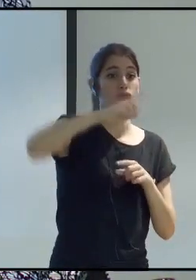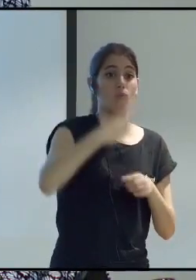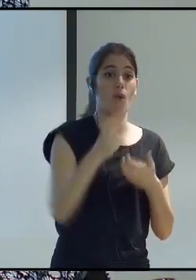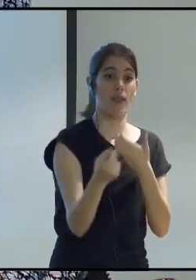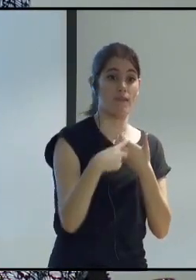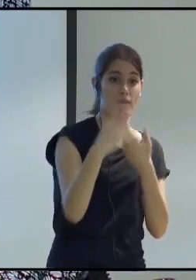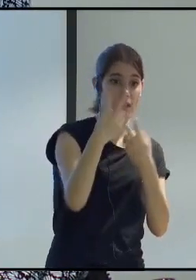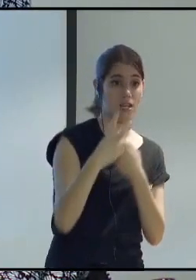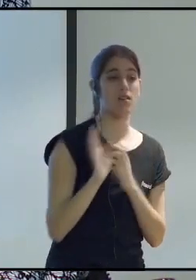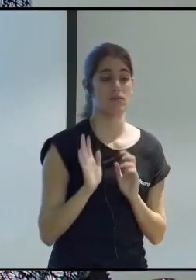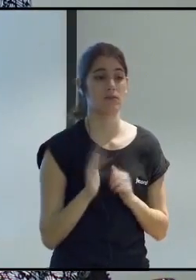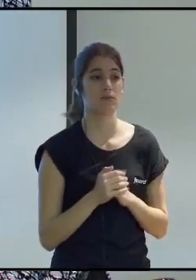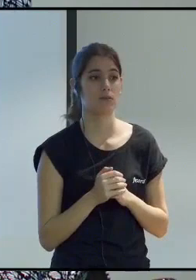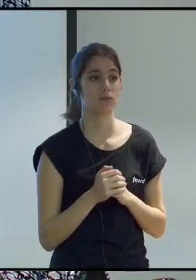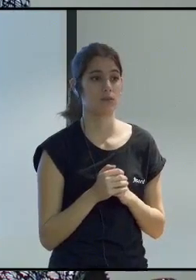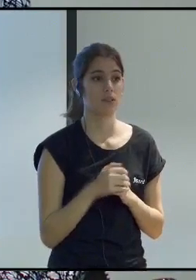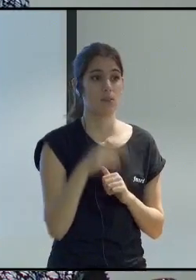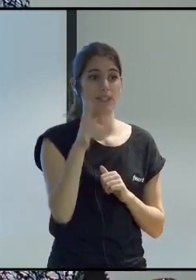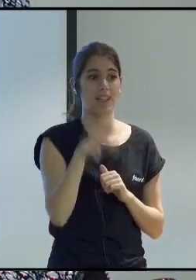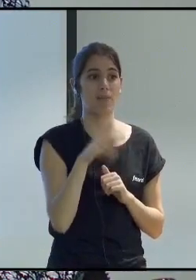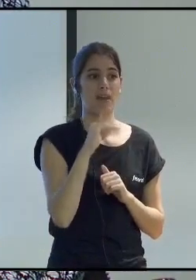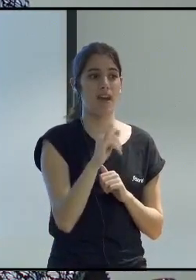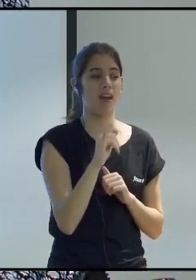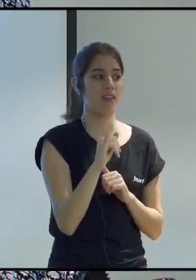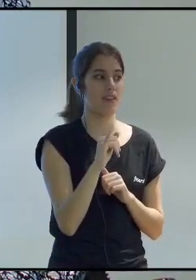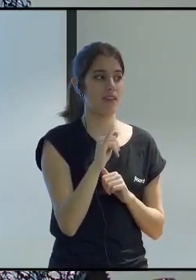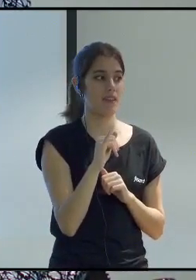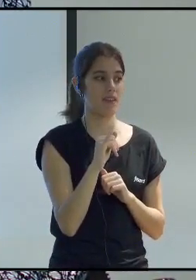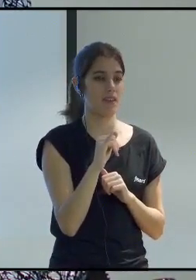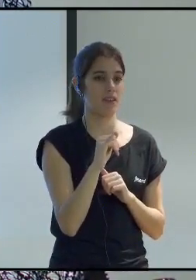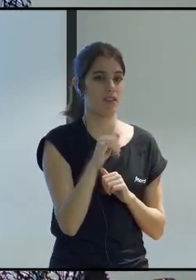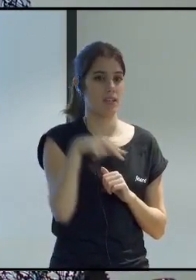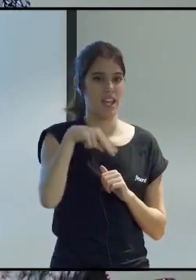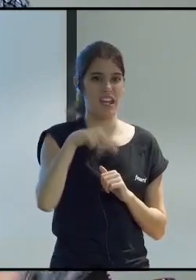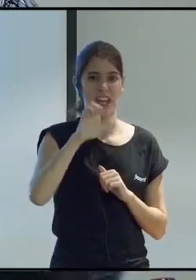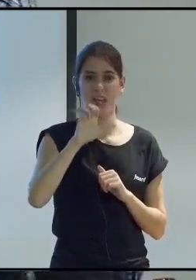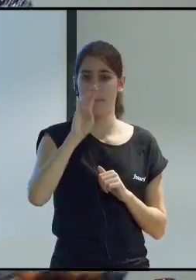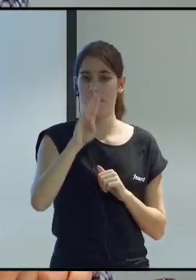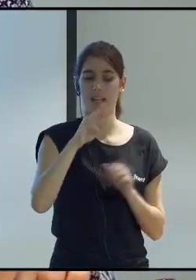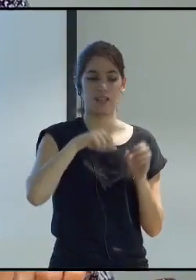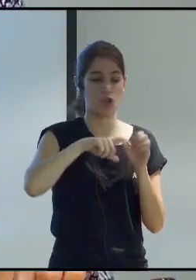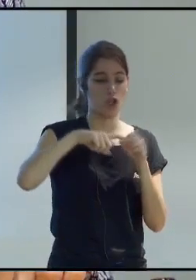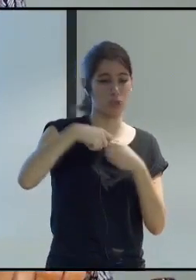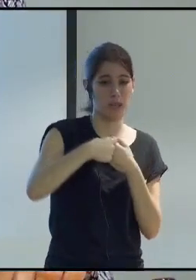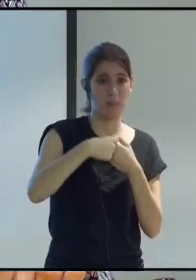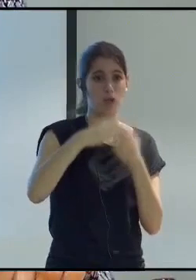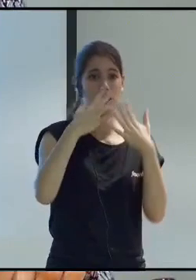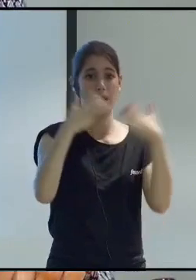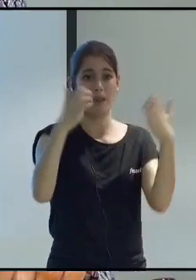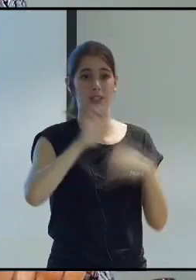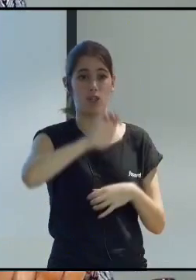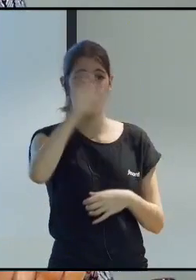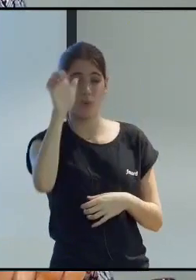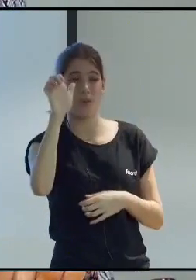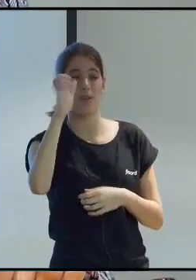to invite you to come to those days. And for those who are interested, they can always contact also EDF, because they are